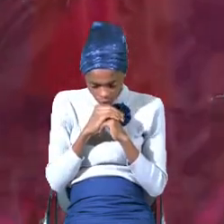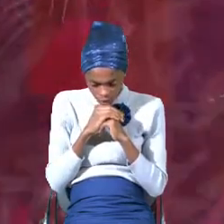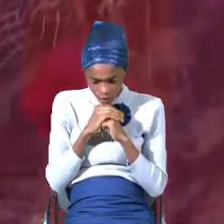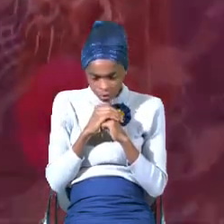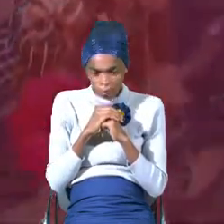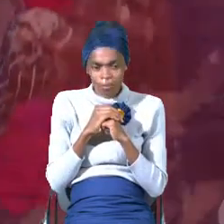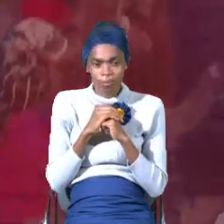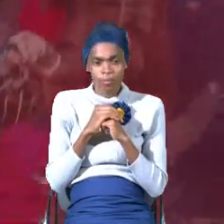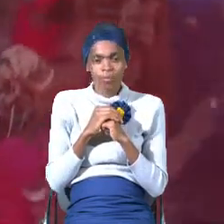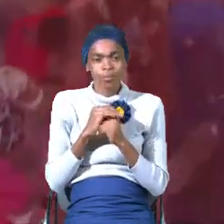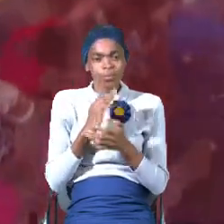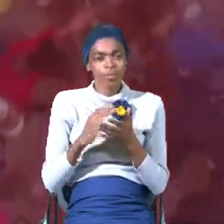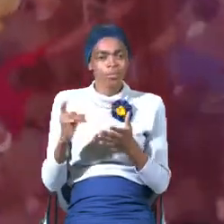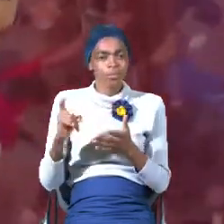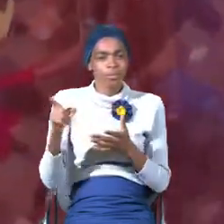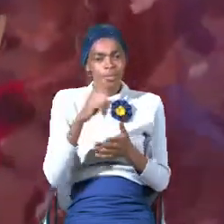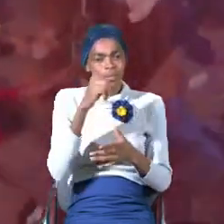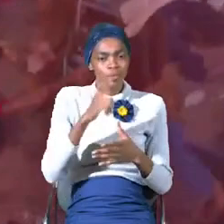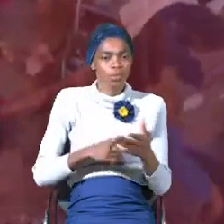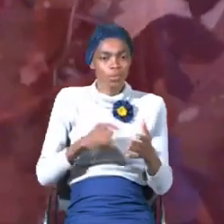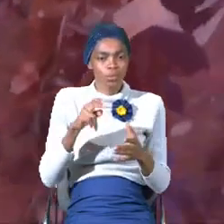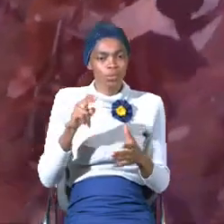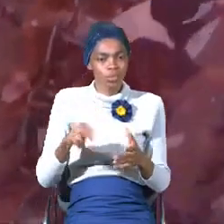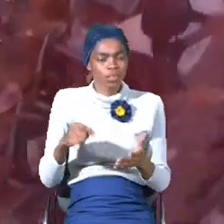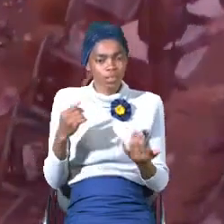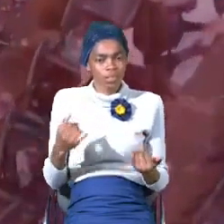Some of you, what you need tonight is just an encounter.